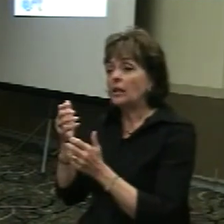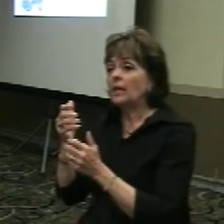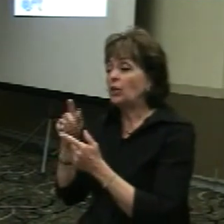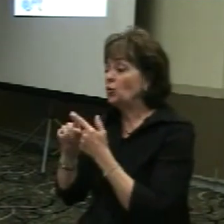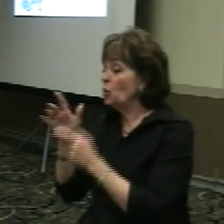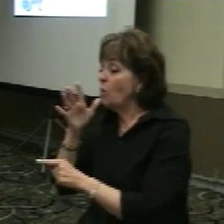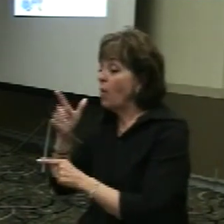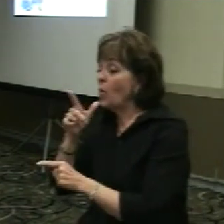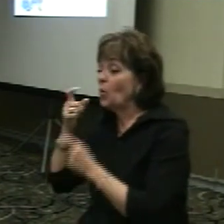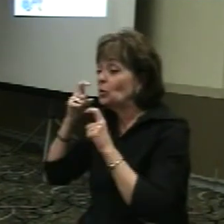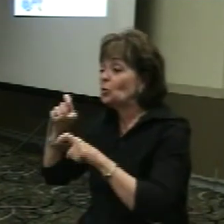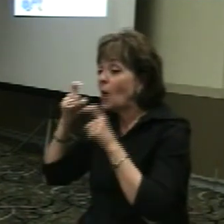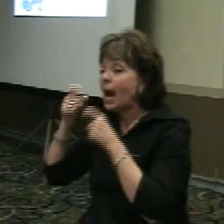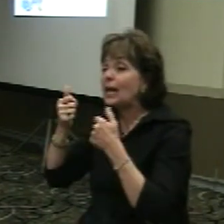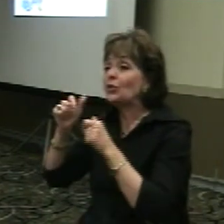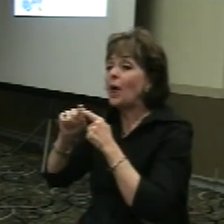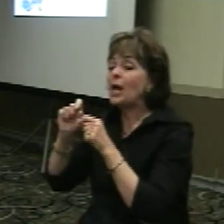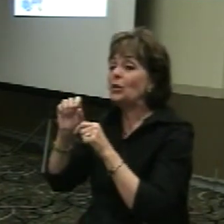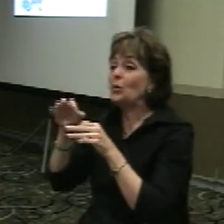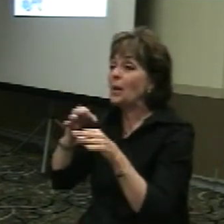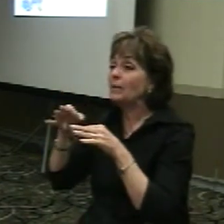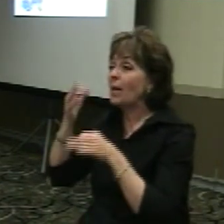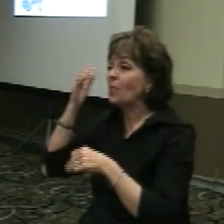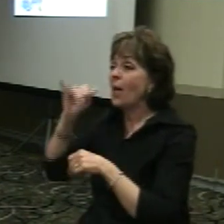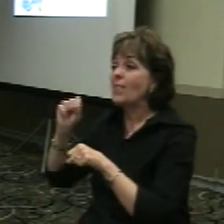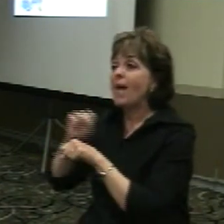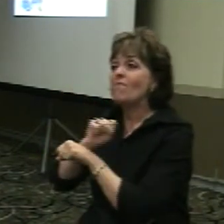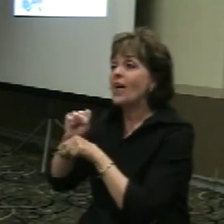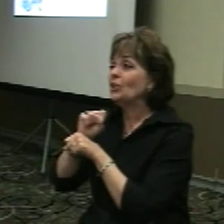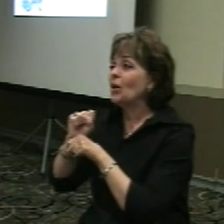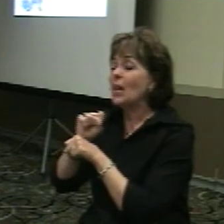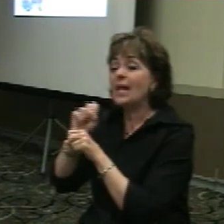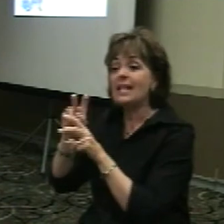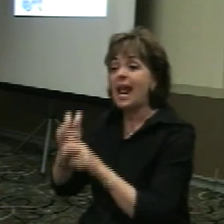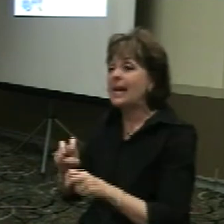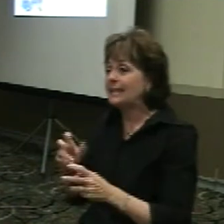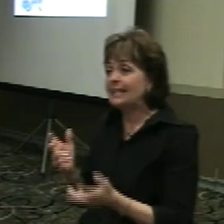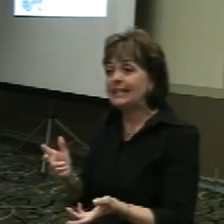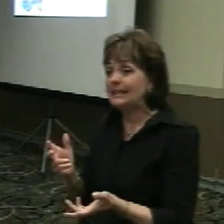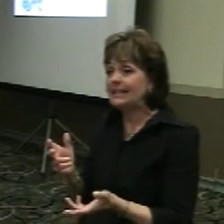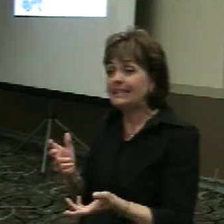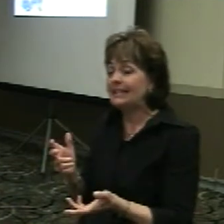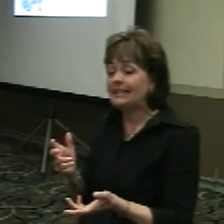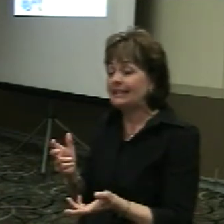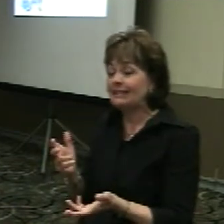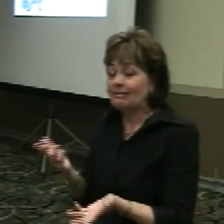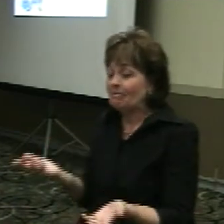explain why this functional analysis didn't really turn up a whole lot.